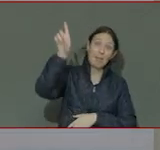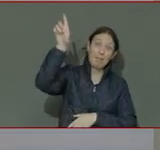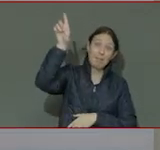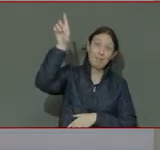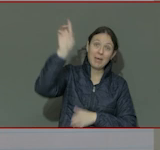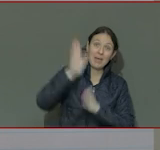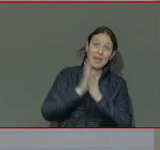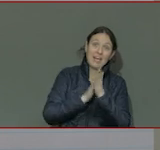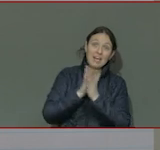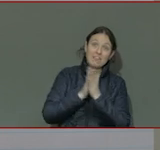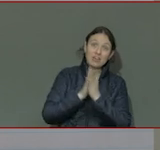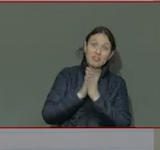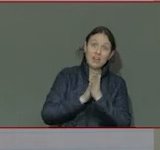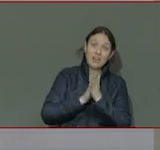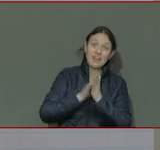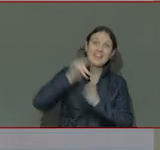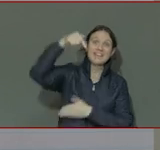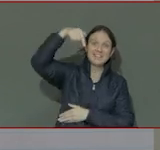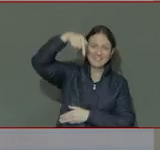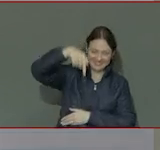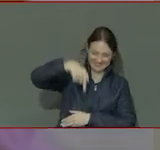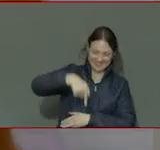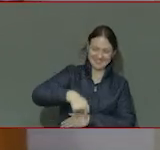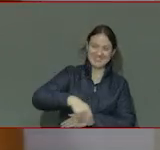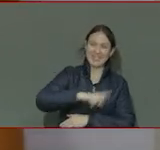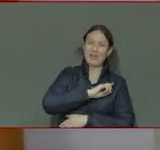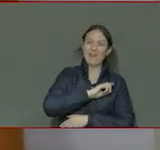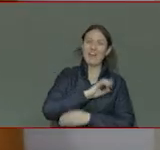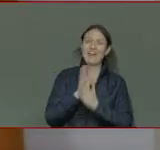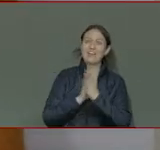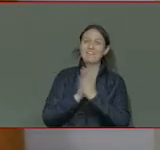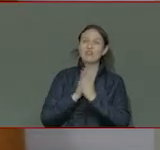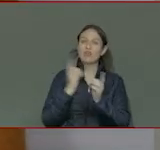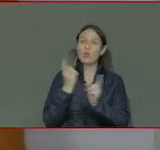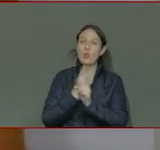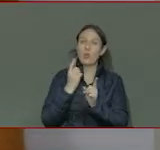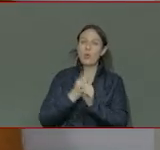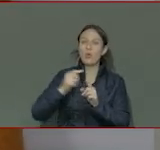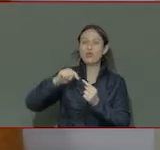the friction? Down, because friction is always opposite